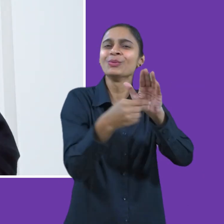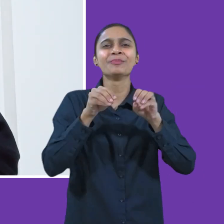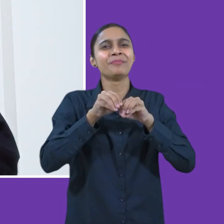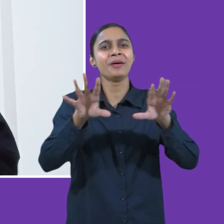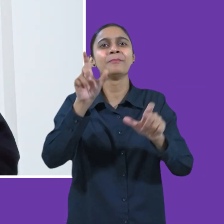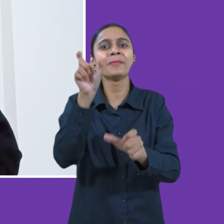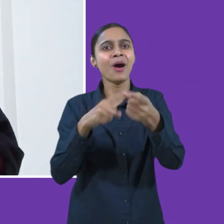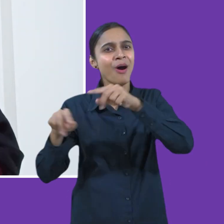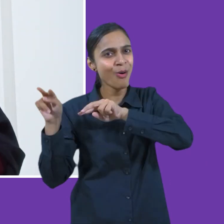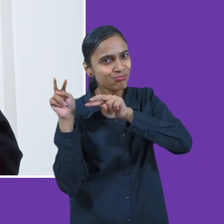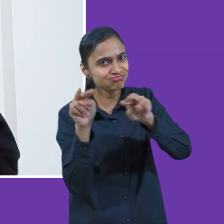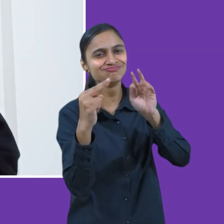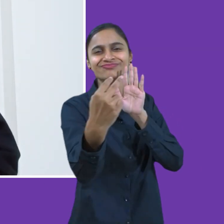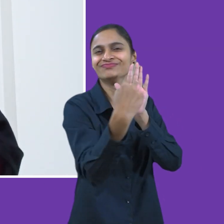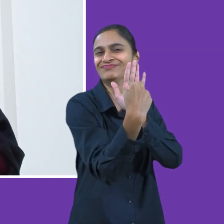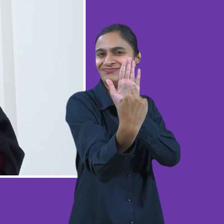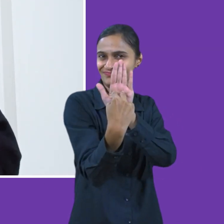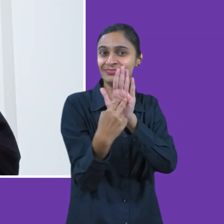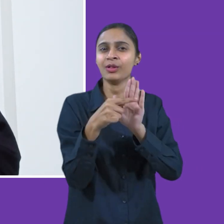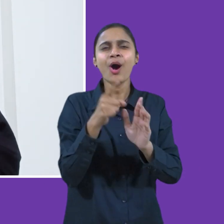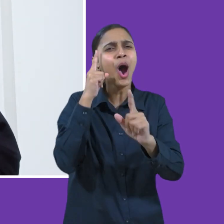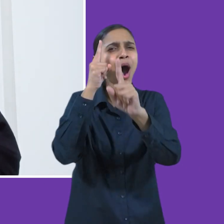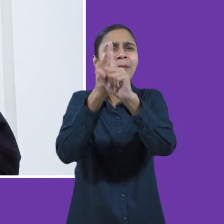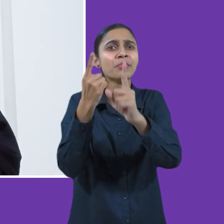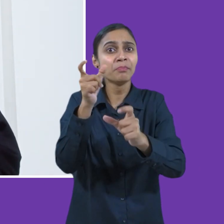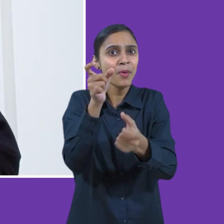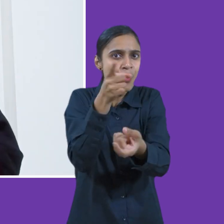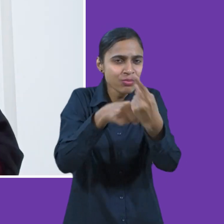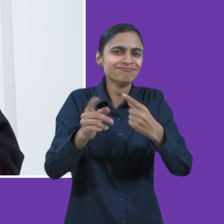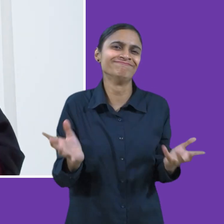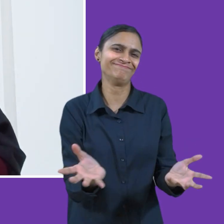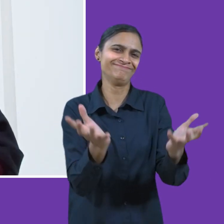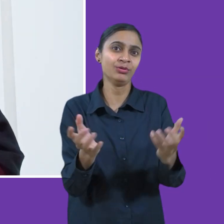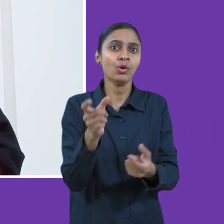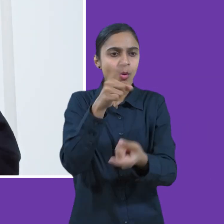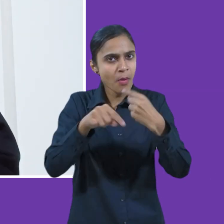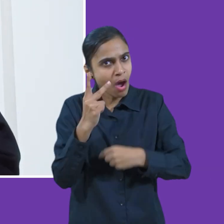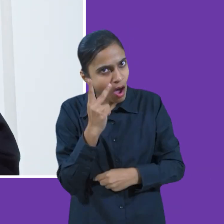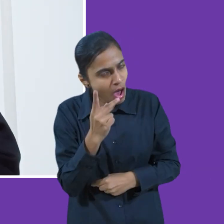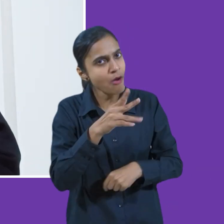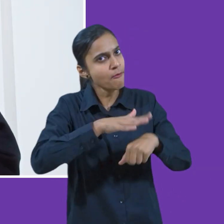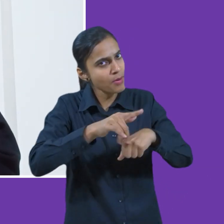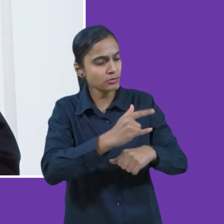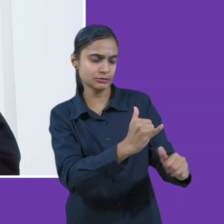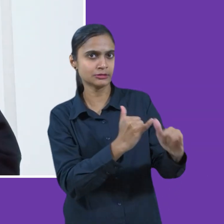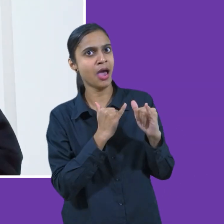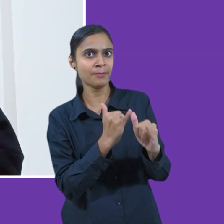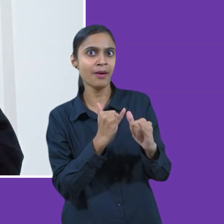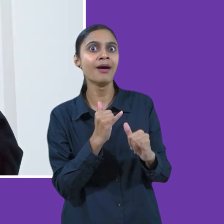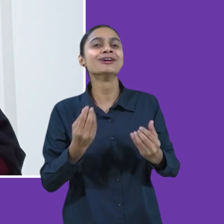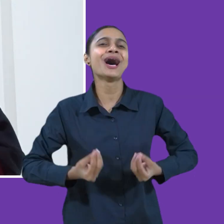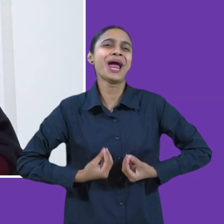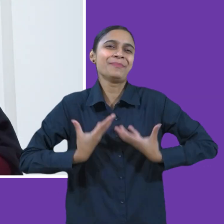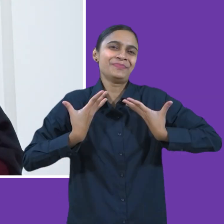our social media handles like Facebook, Instagram, along with your mention, your name or whatever you want to be mentioned, so that it